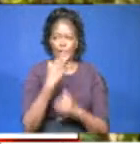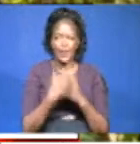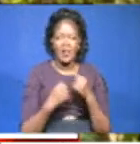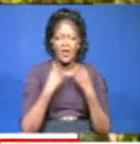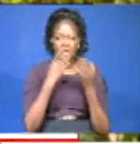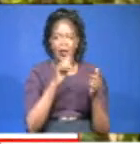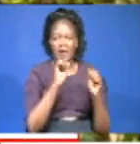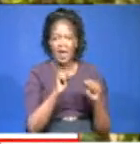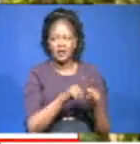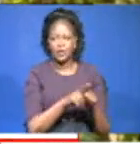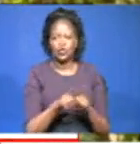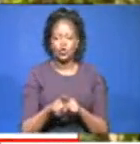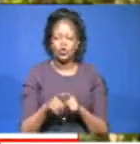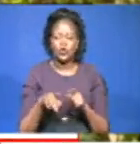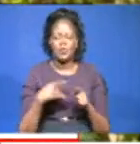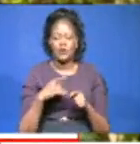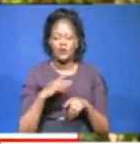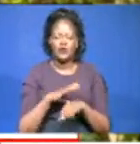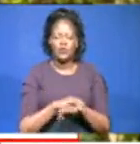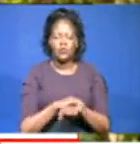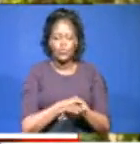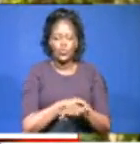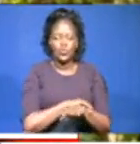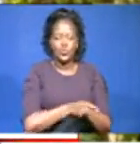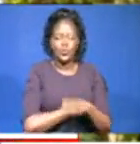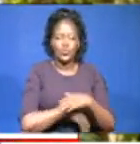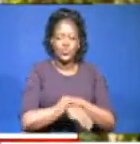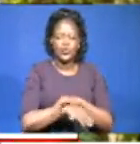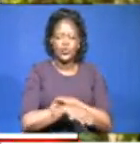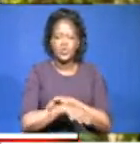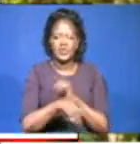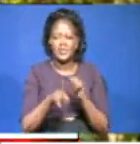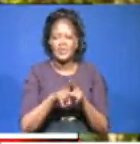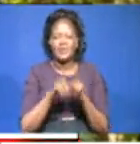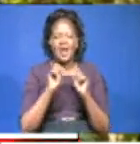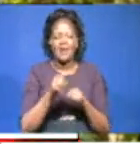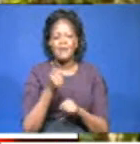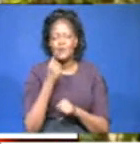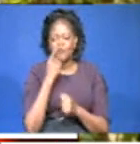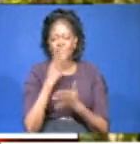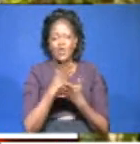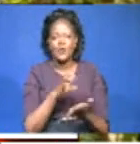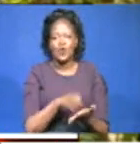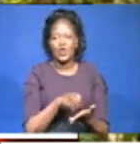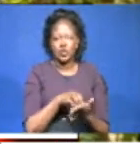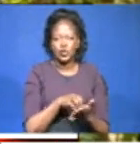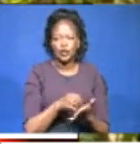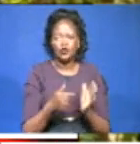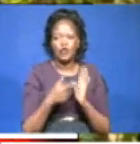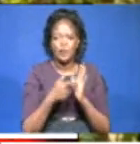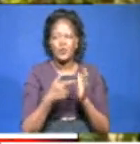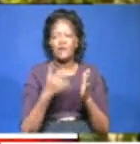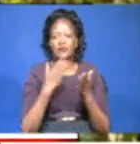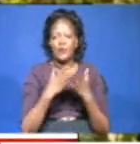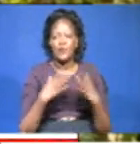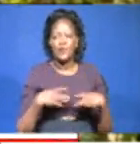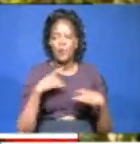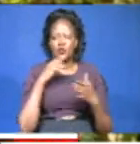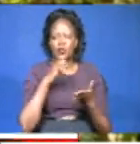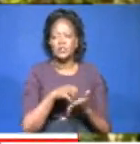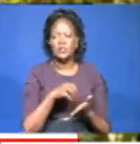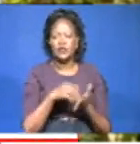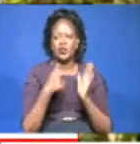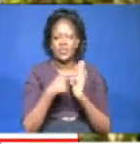be therapeutic, meaning that it can be treatment for some conditions. There are some people who have conditions such